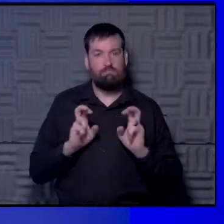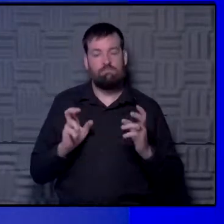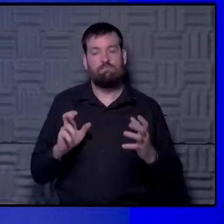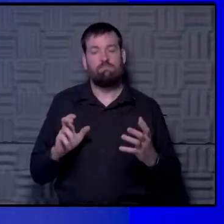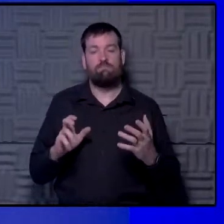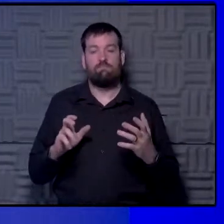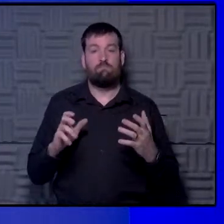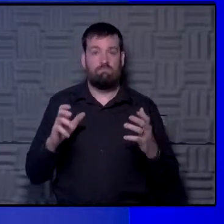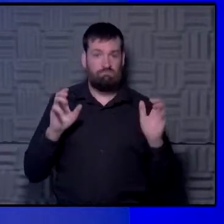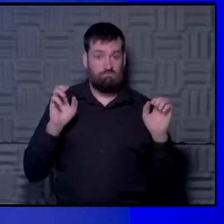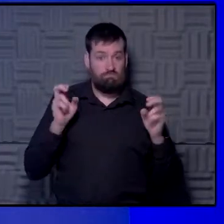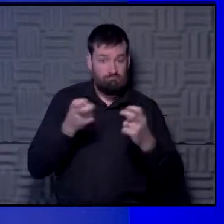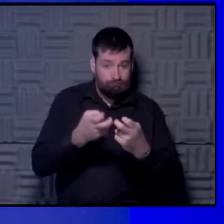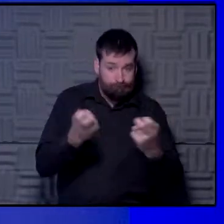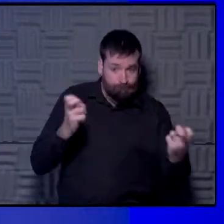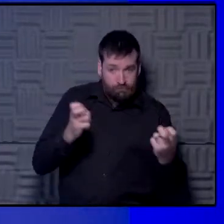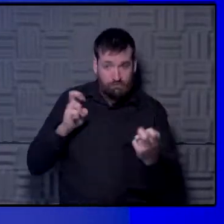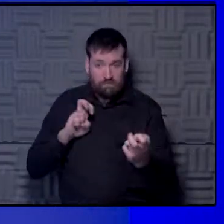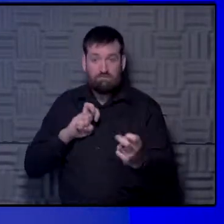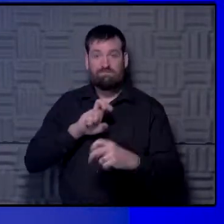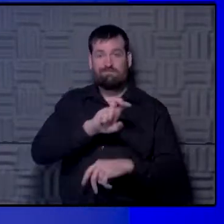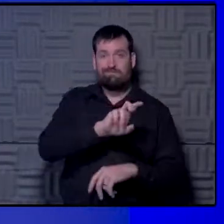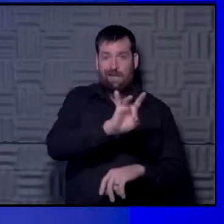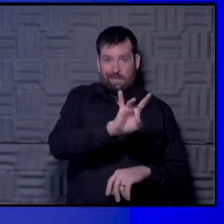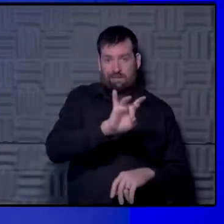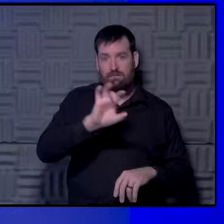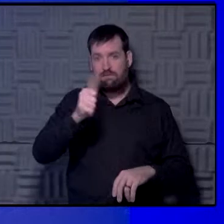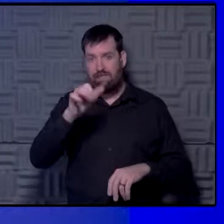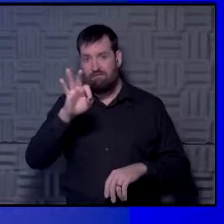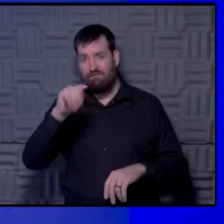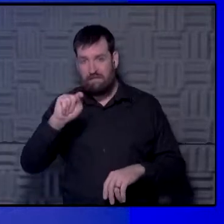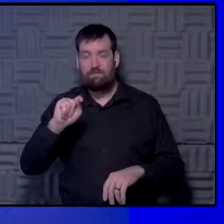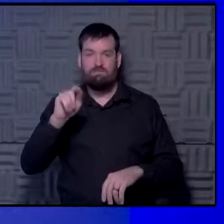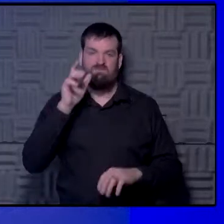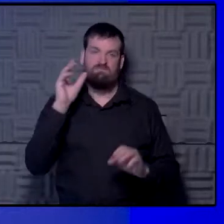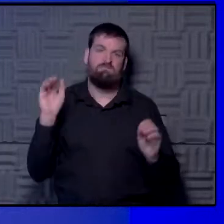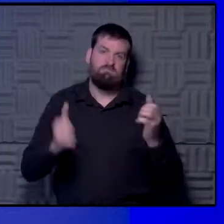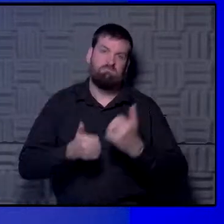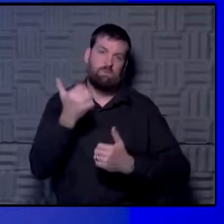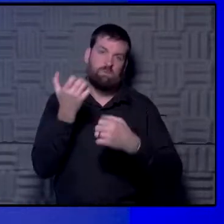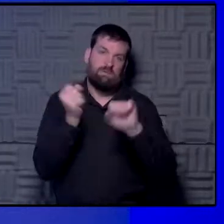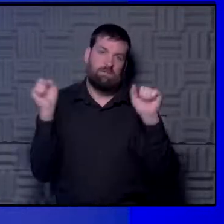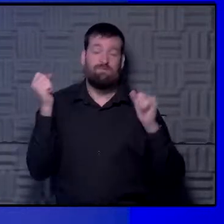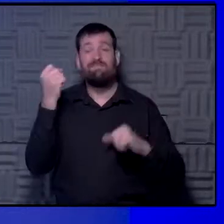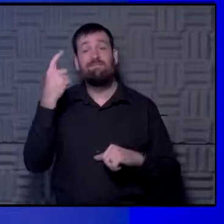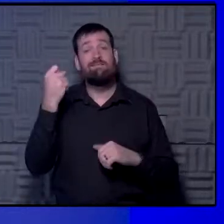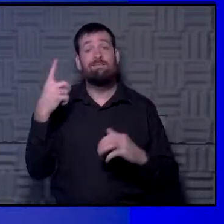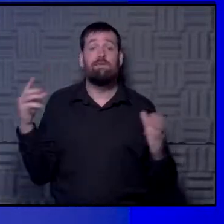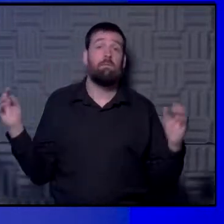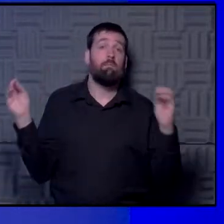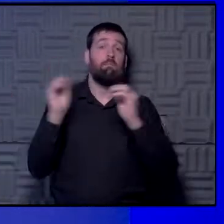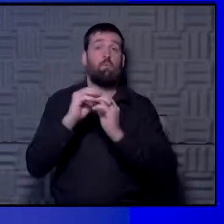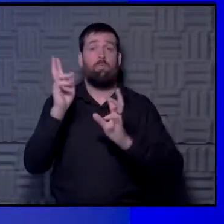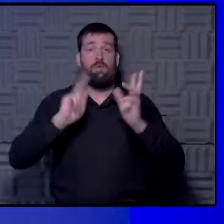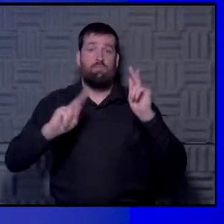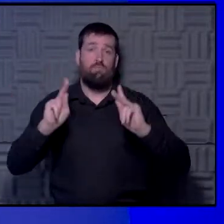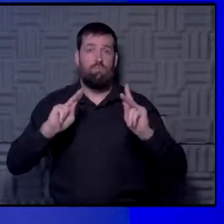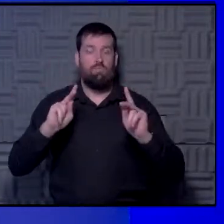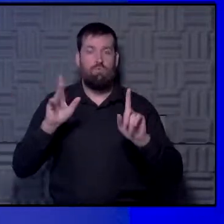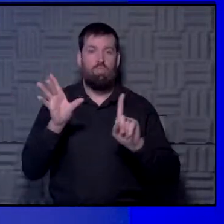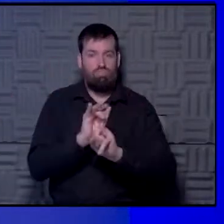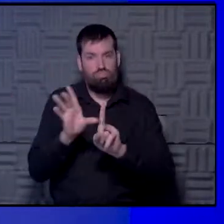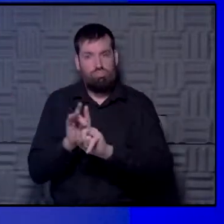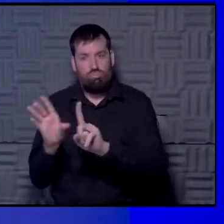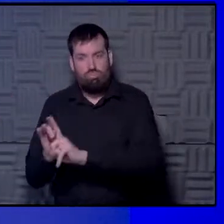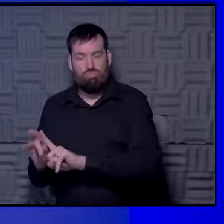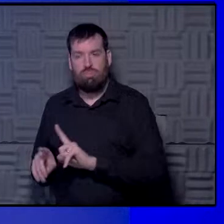separate, if you're outside for 8 to 10 feet, I think that's probably going to be the safest thing now, because more and more people are getting the virus,